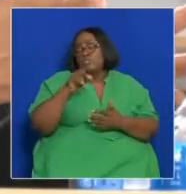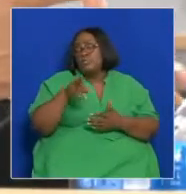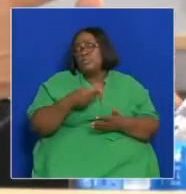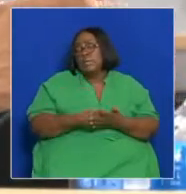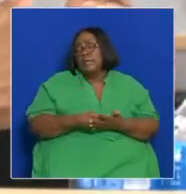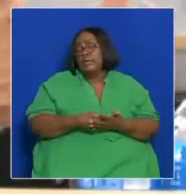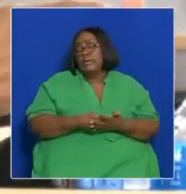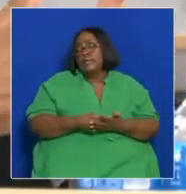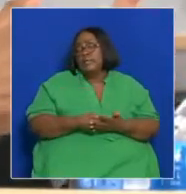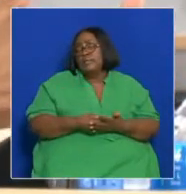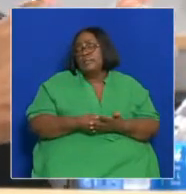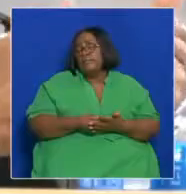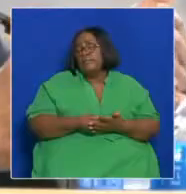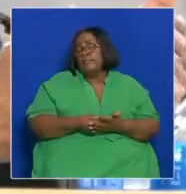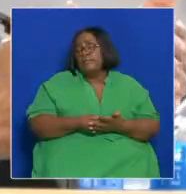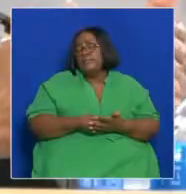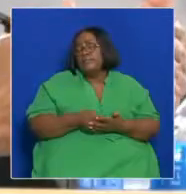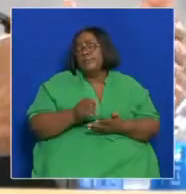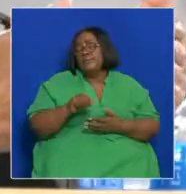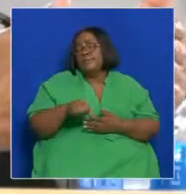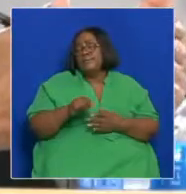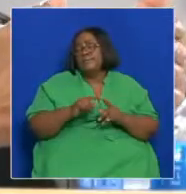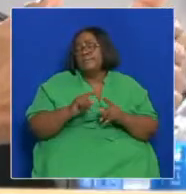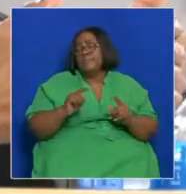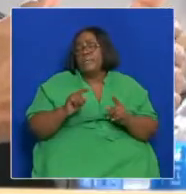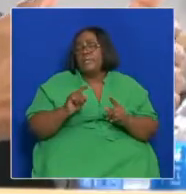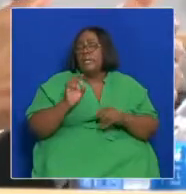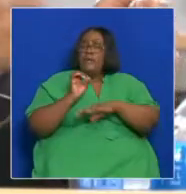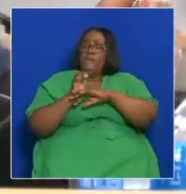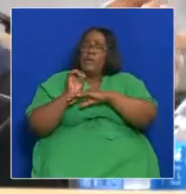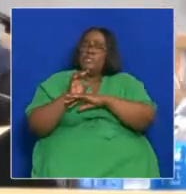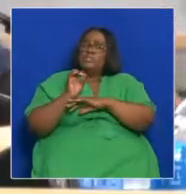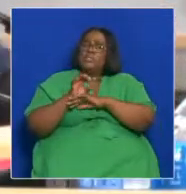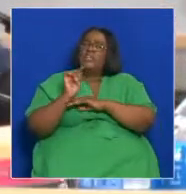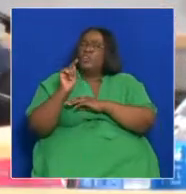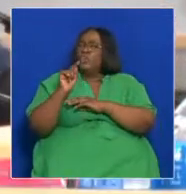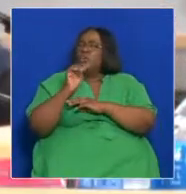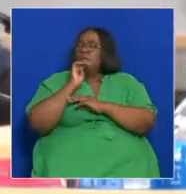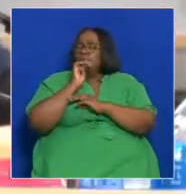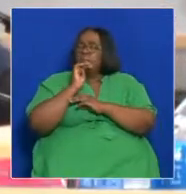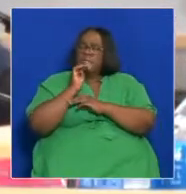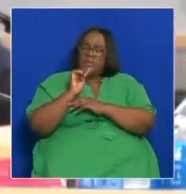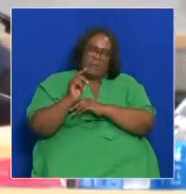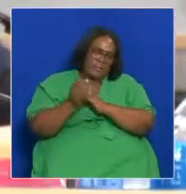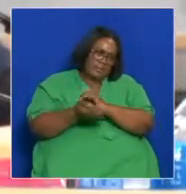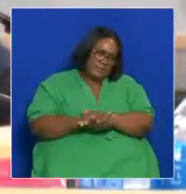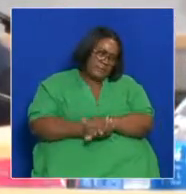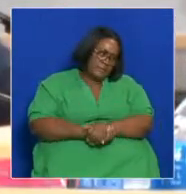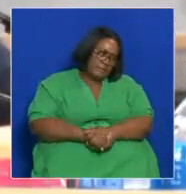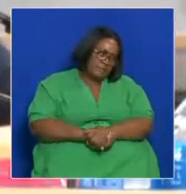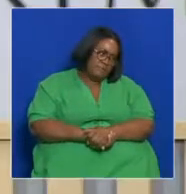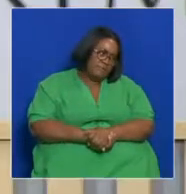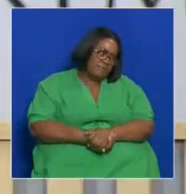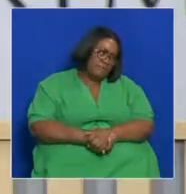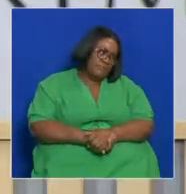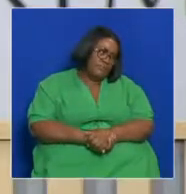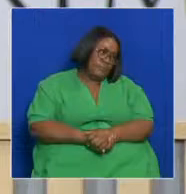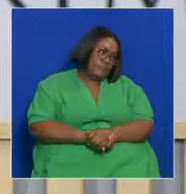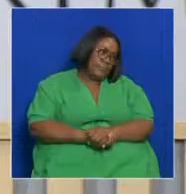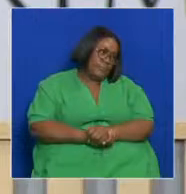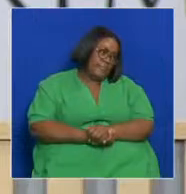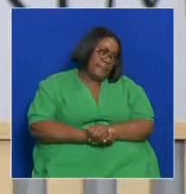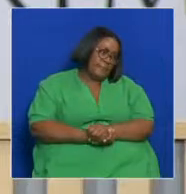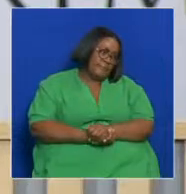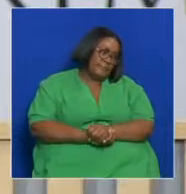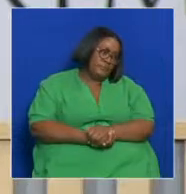steps. But what does advising her entail? Advising the ID, it